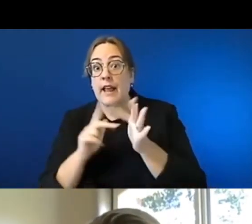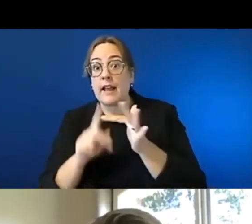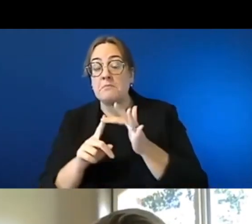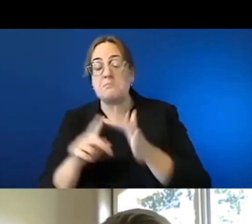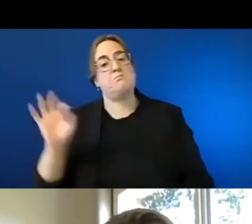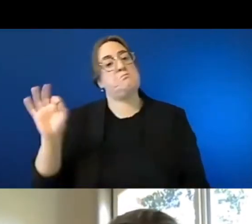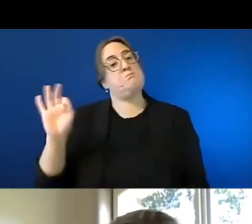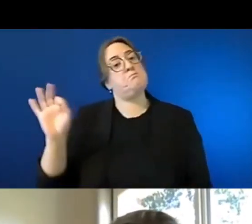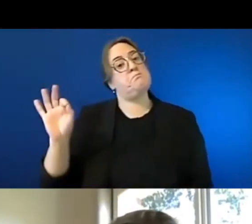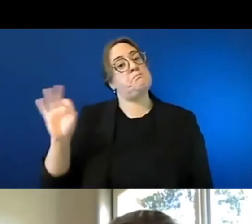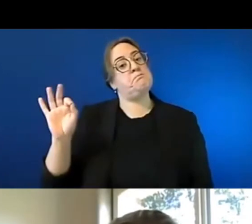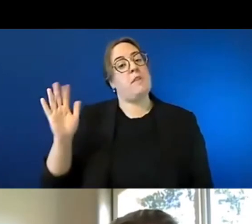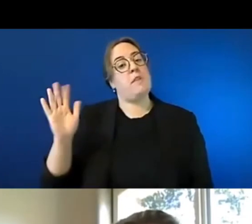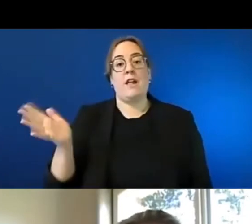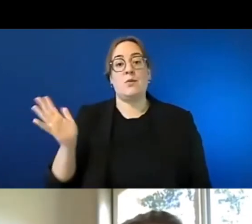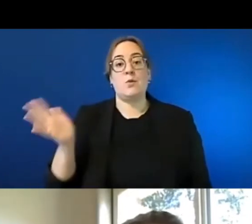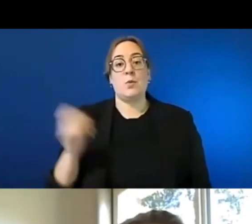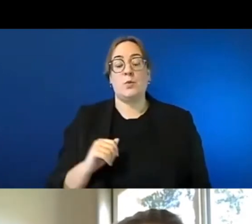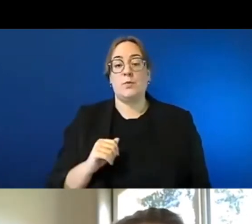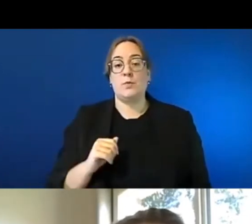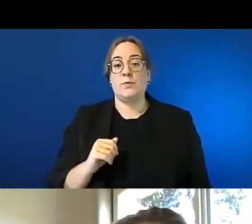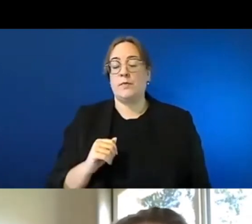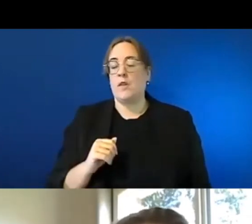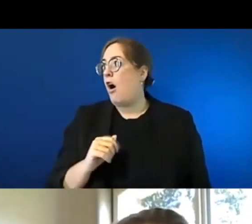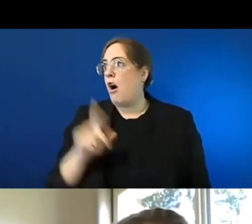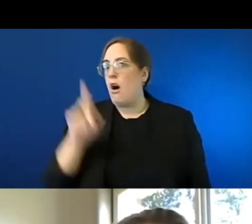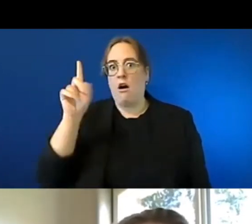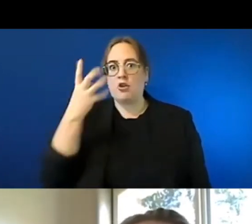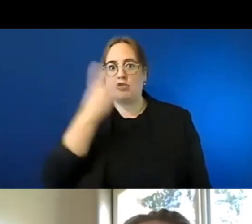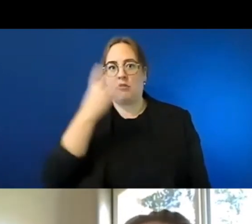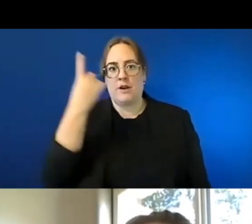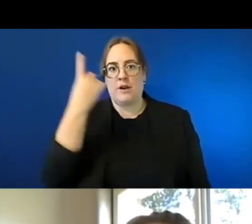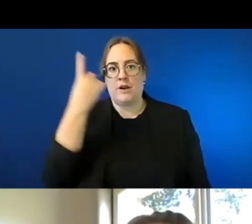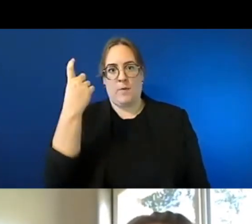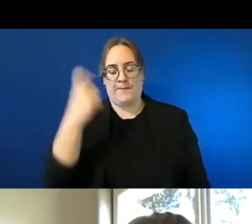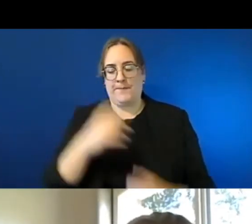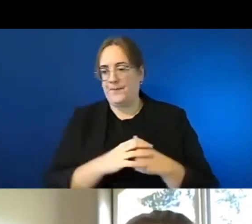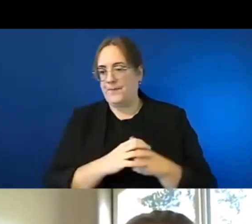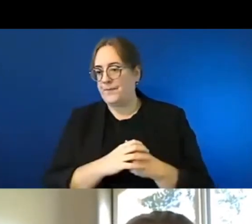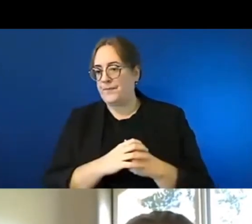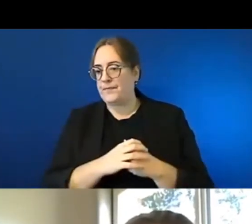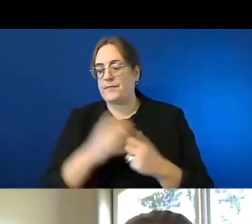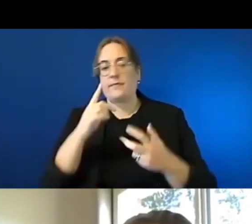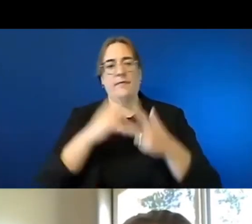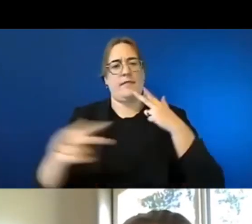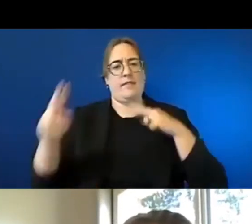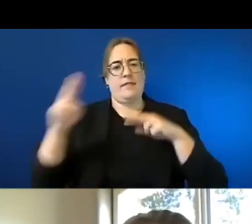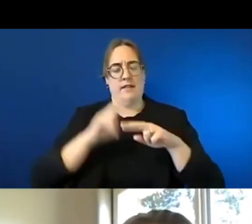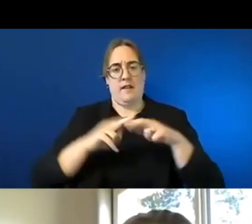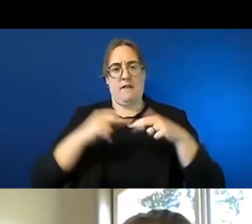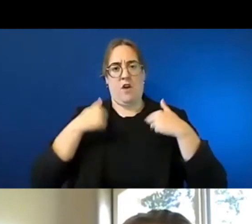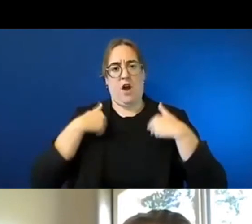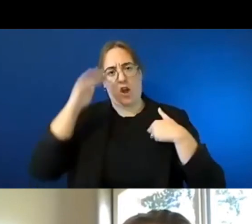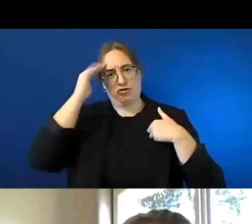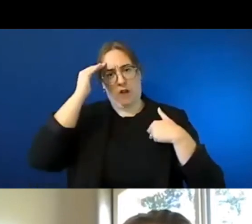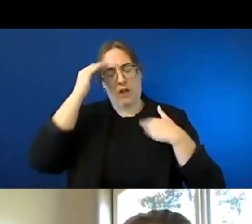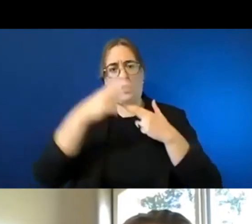Alrighty. Maybe one about... Sorry, I have another one. If I am struggling with my study, can you